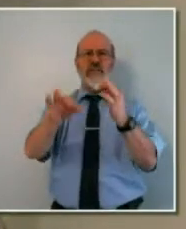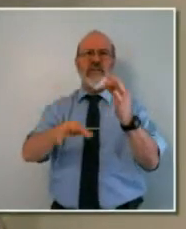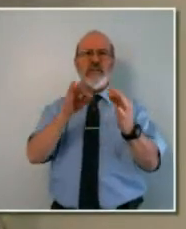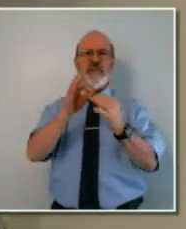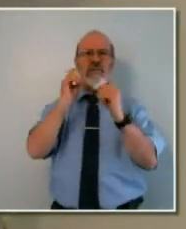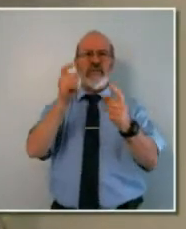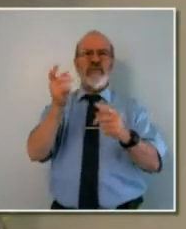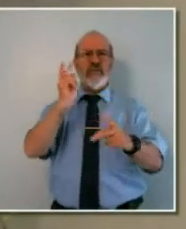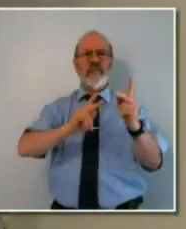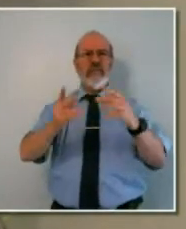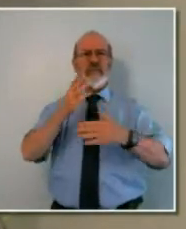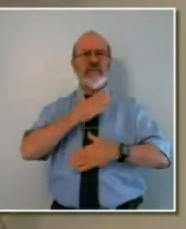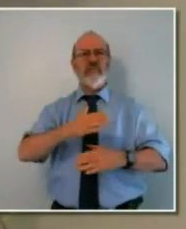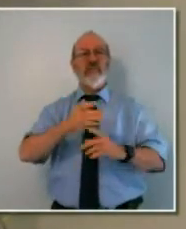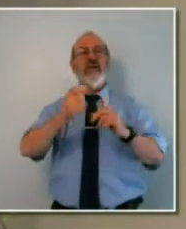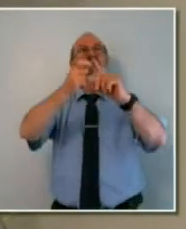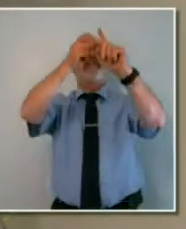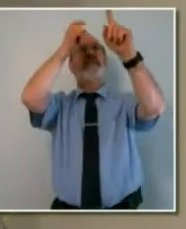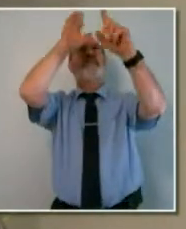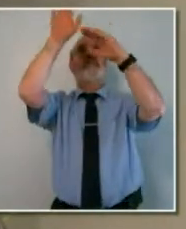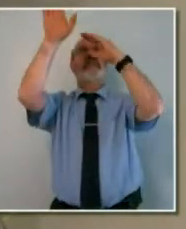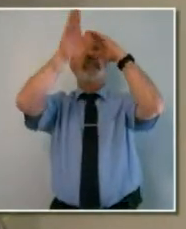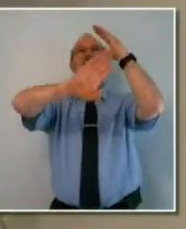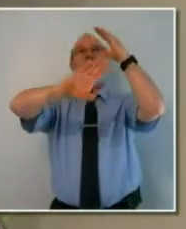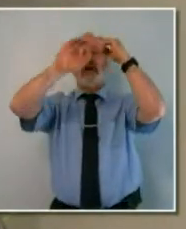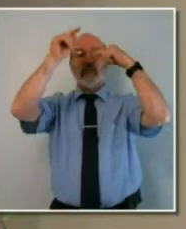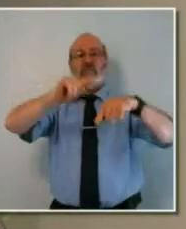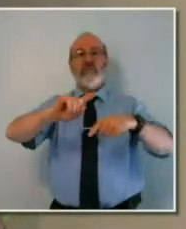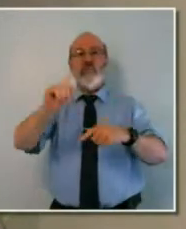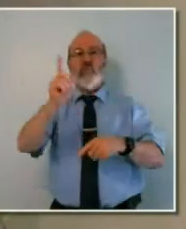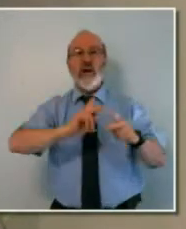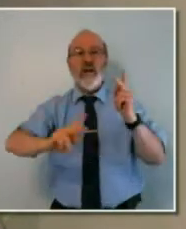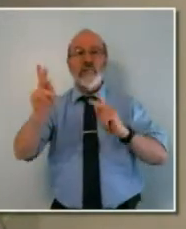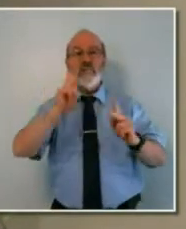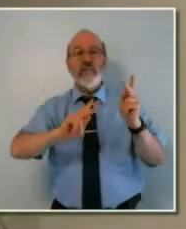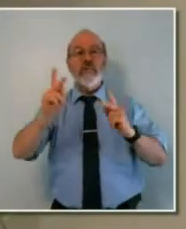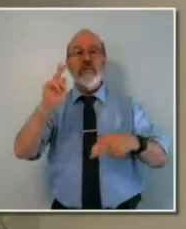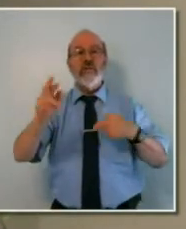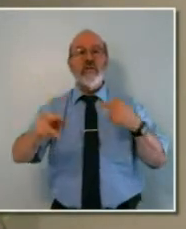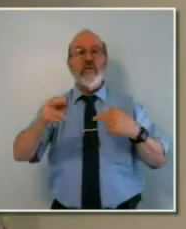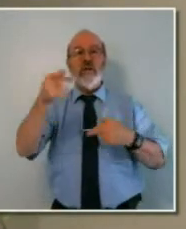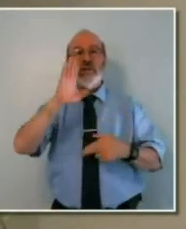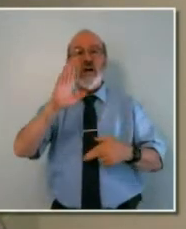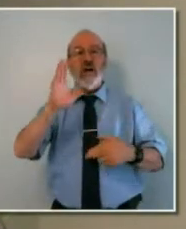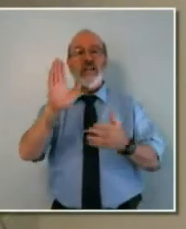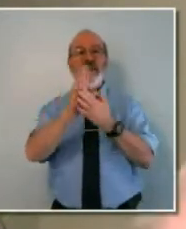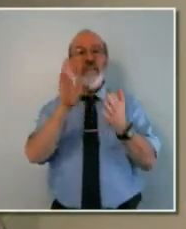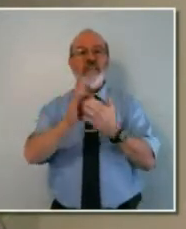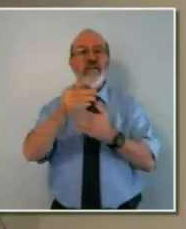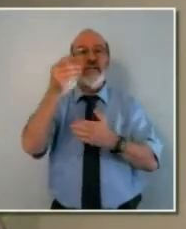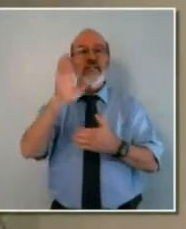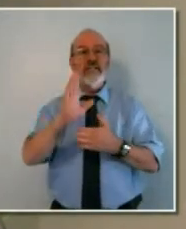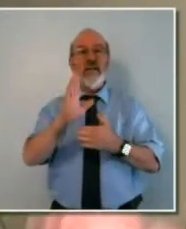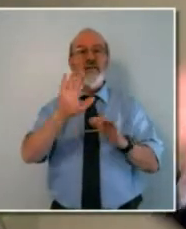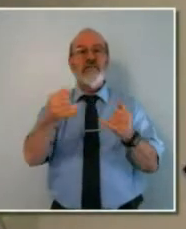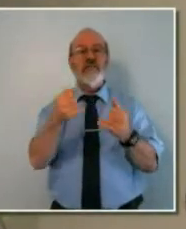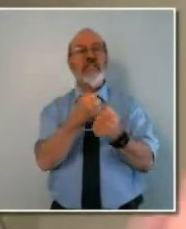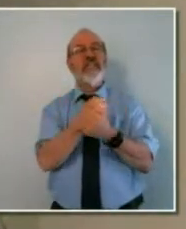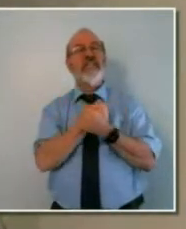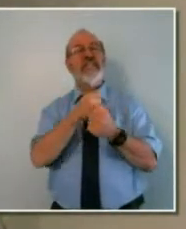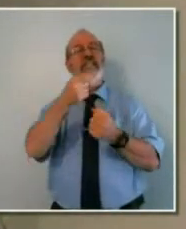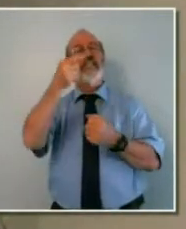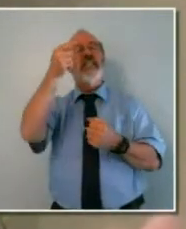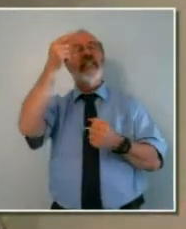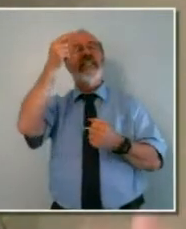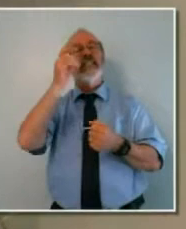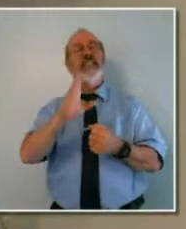enjoyed came down from God, where are the people of God who just praise God, who just love God, who just